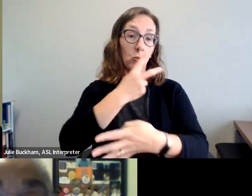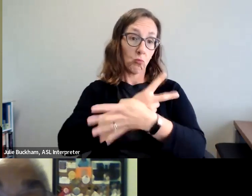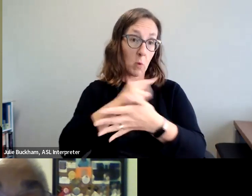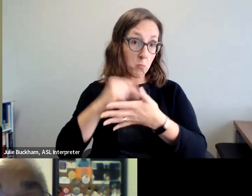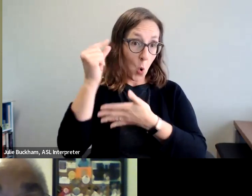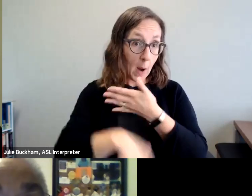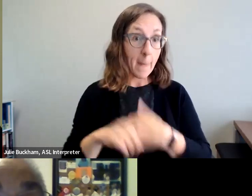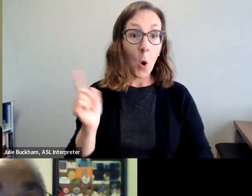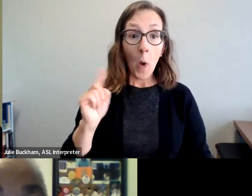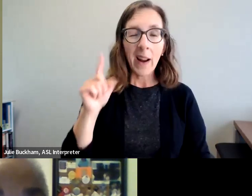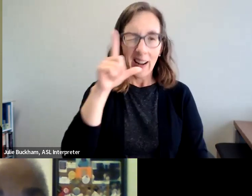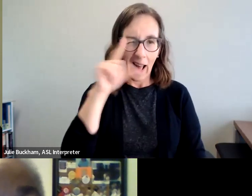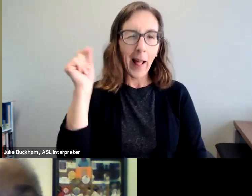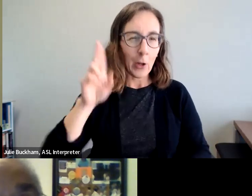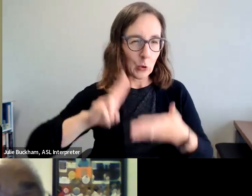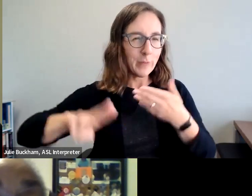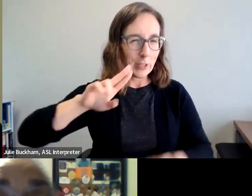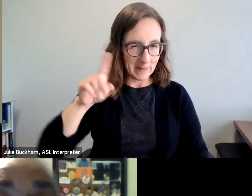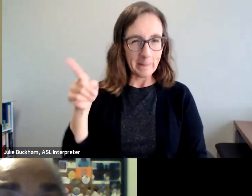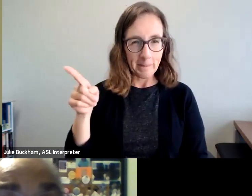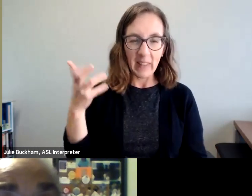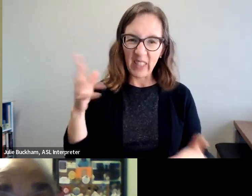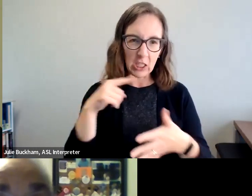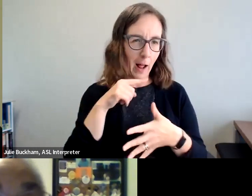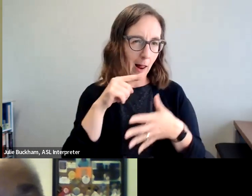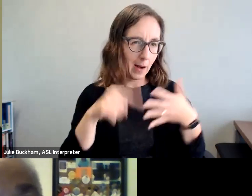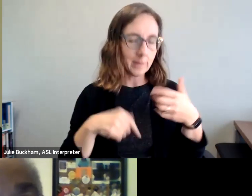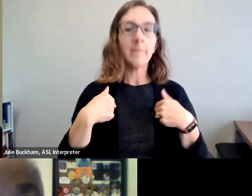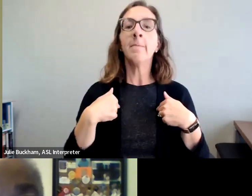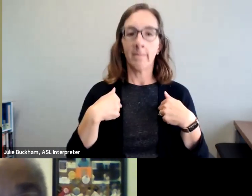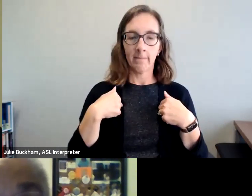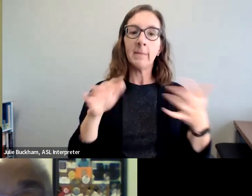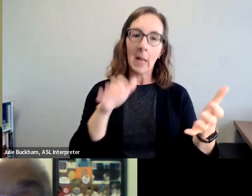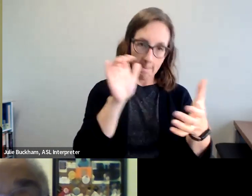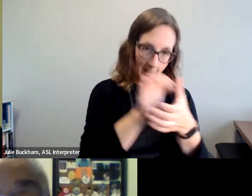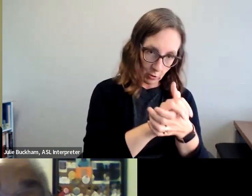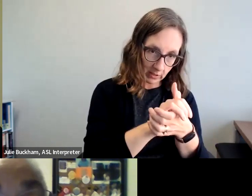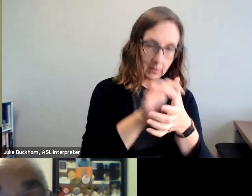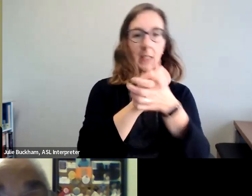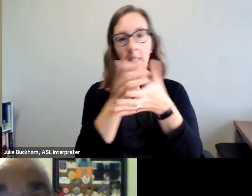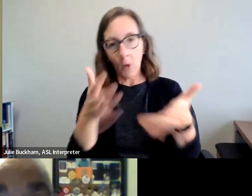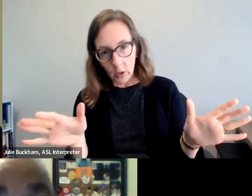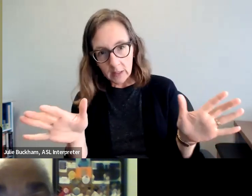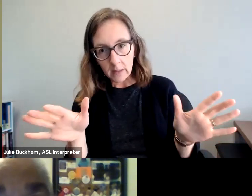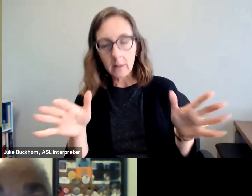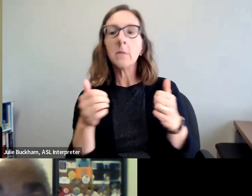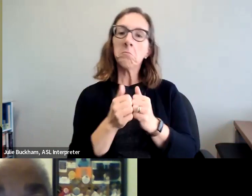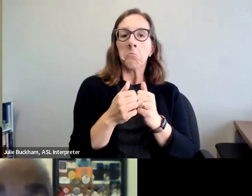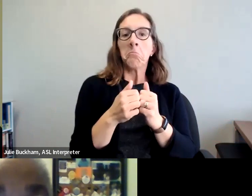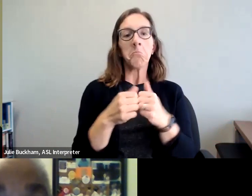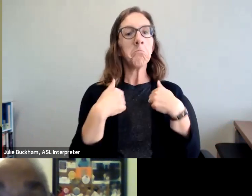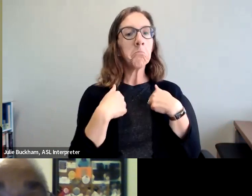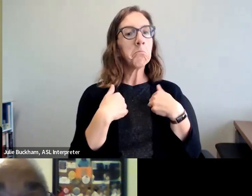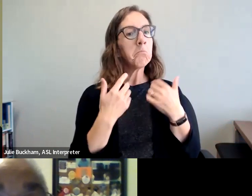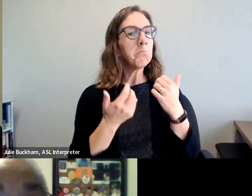at Gallaudet University. I have been married and divorced, but I am for the most part a